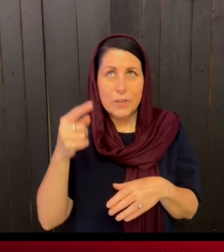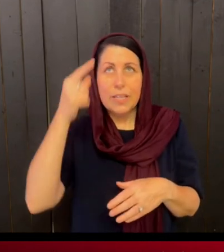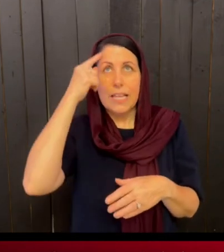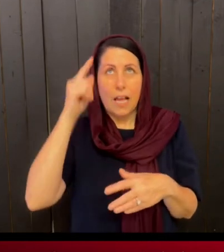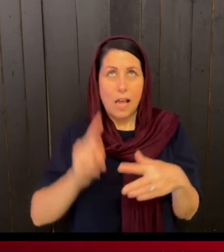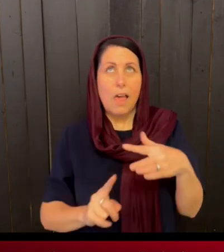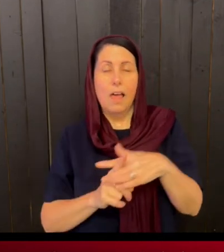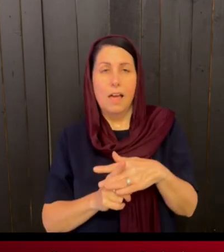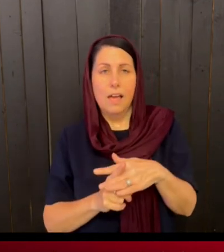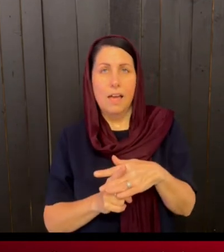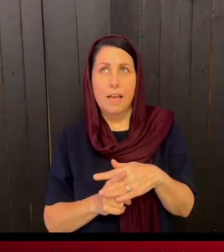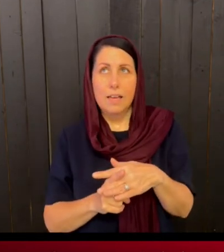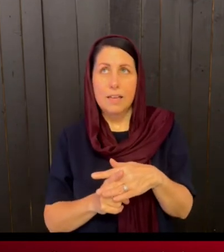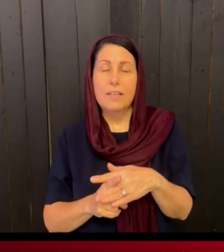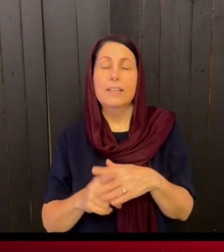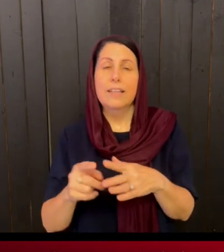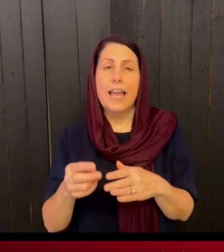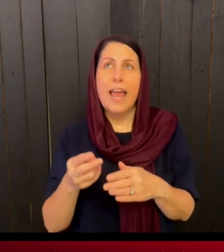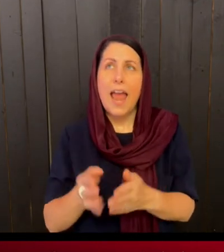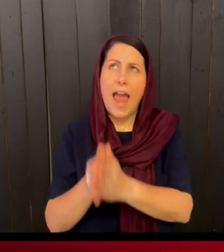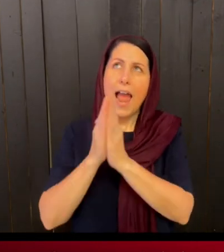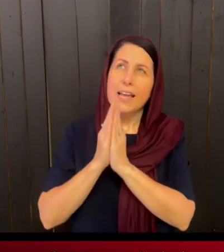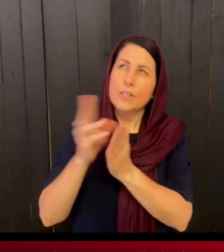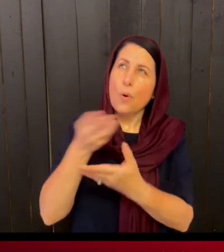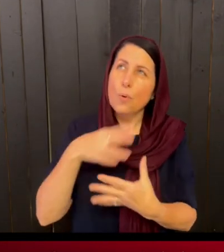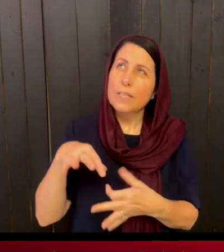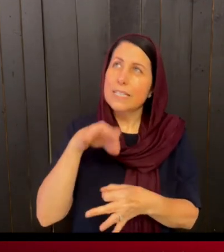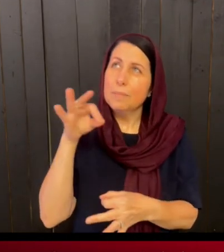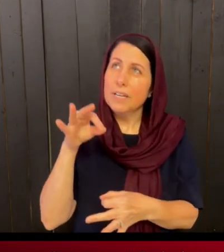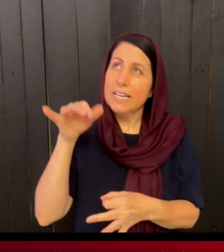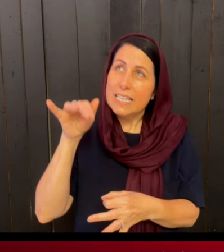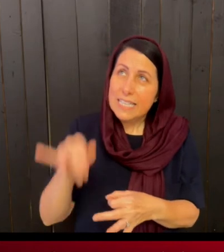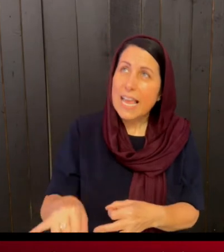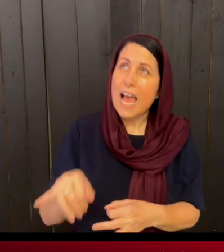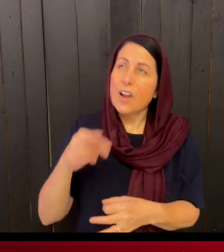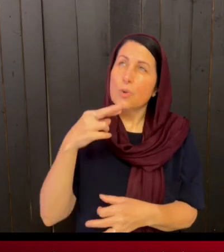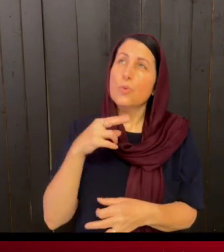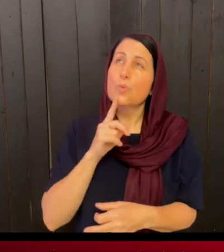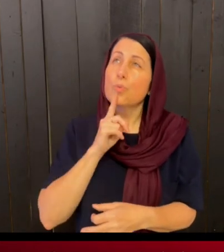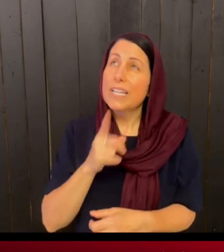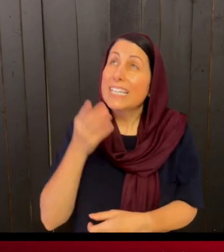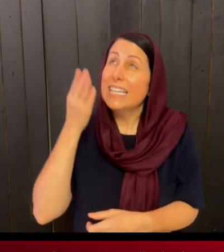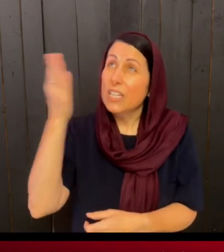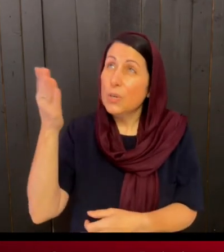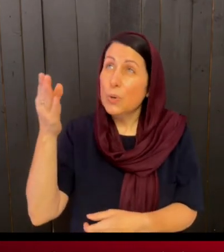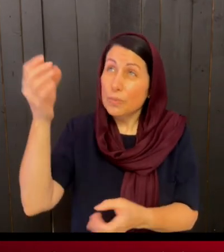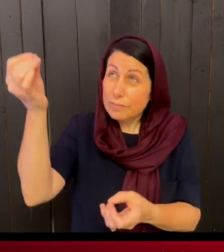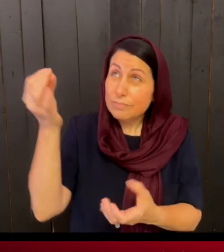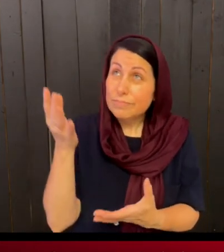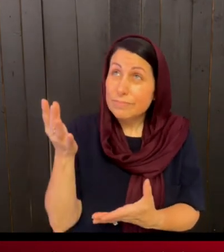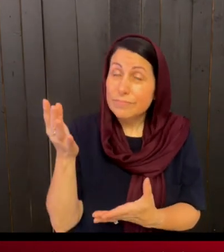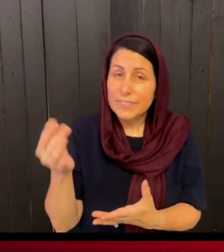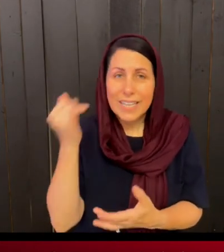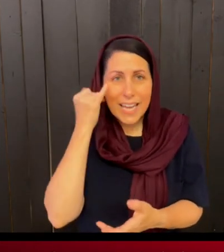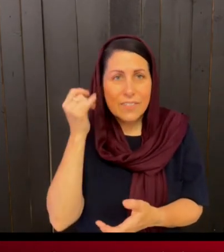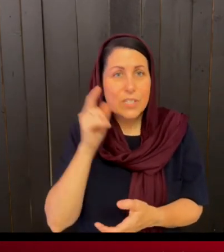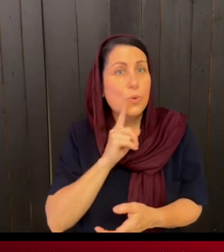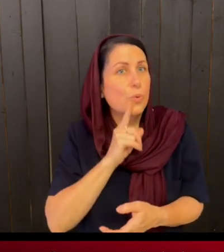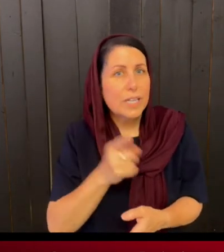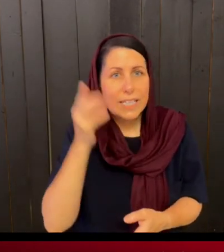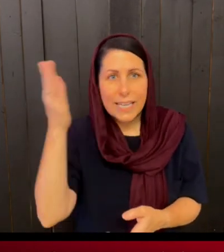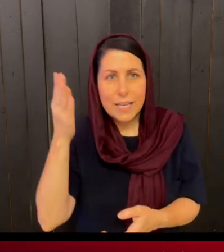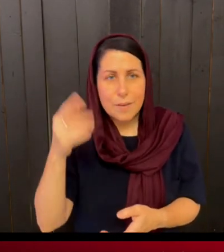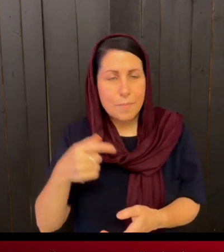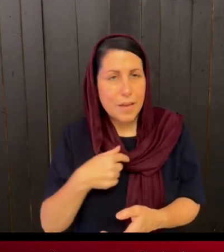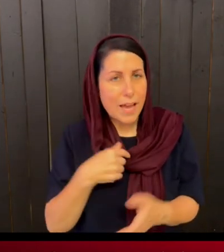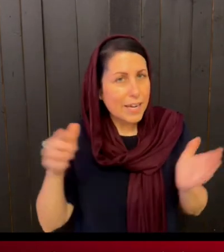Holy Spirit, is this really you? And if he confirms it's him wanting you to do it, then I just advise you go do it. Even if it doesn't make sense,